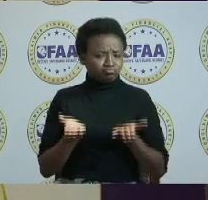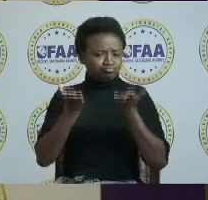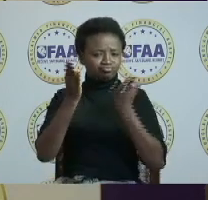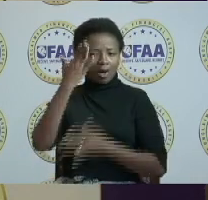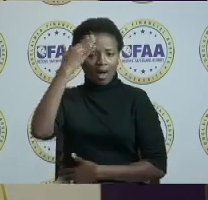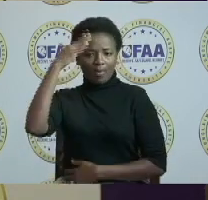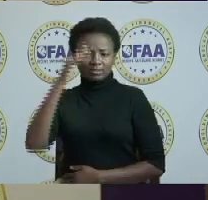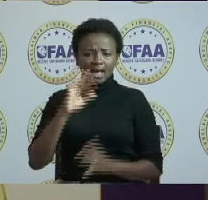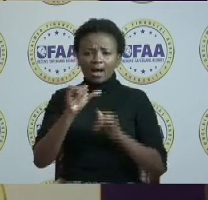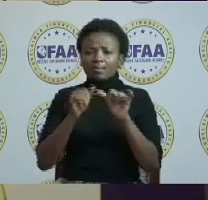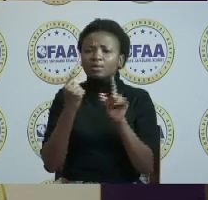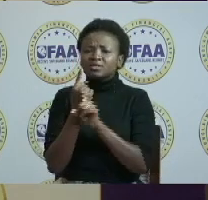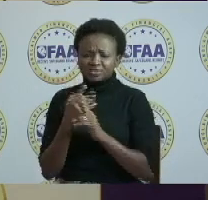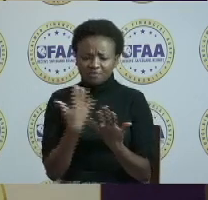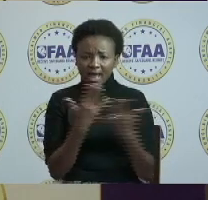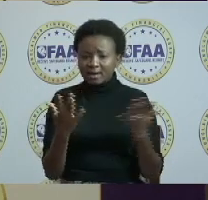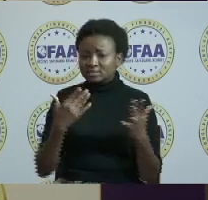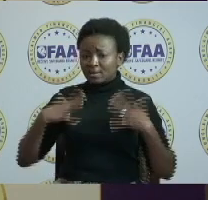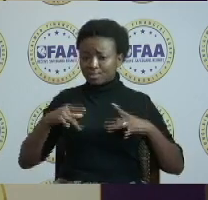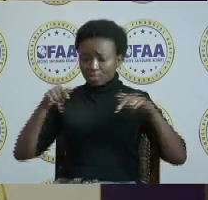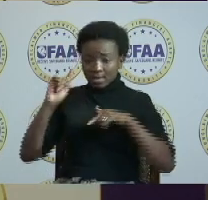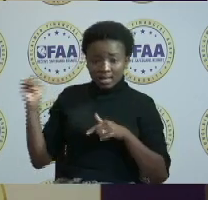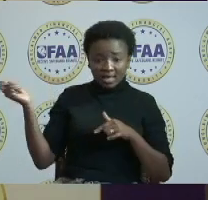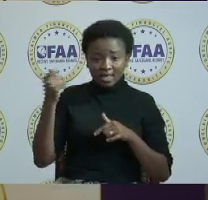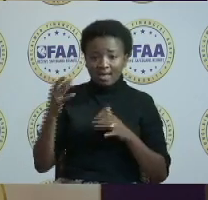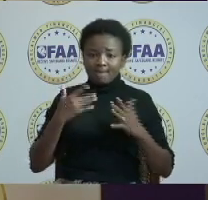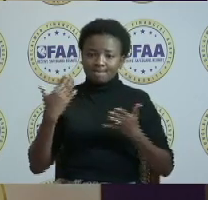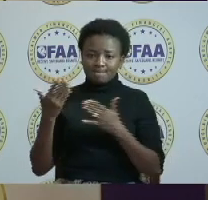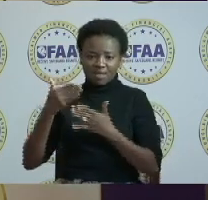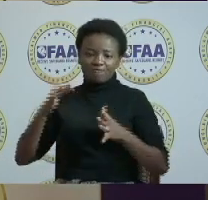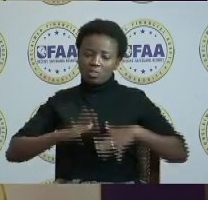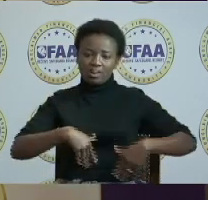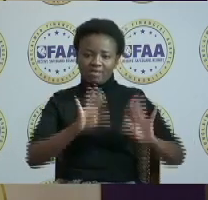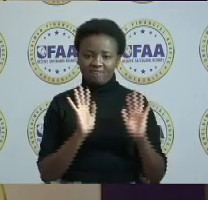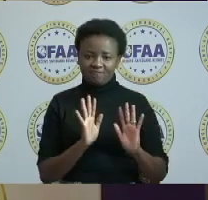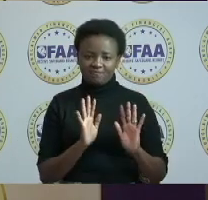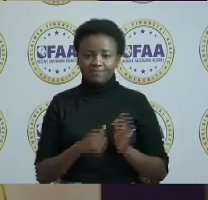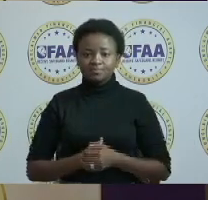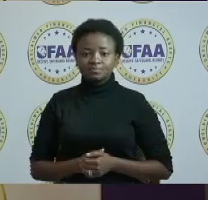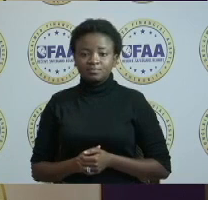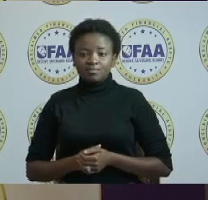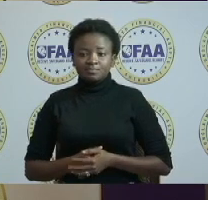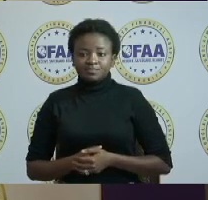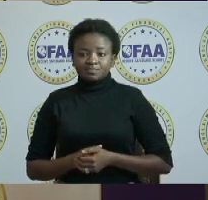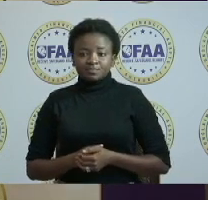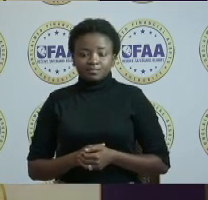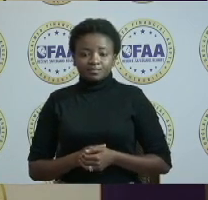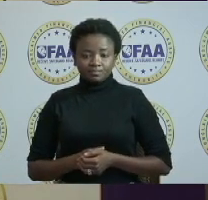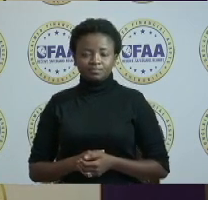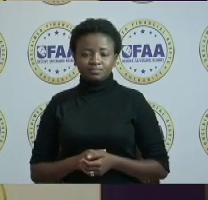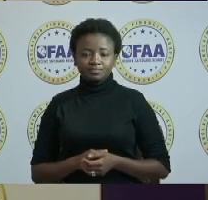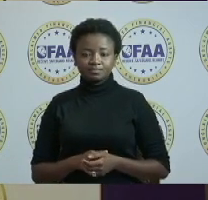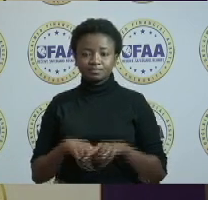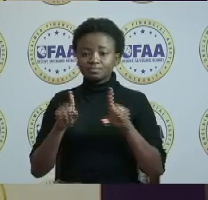of unclaimed financial assets for the people of Kenya and this economy. Now, as part of UFAA's